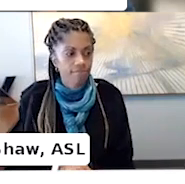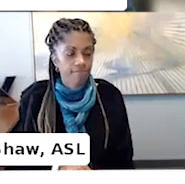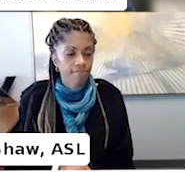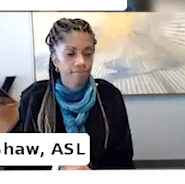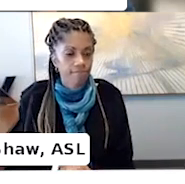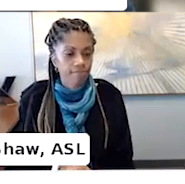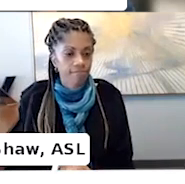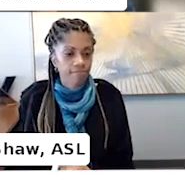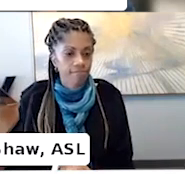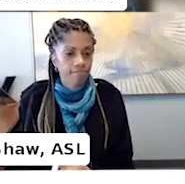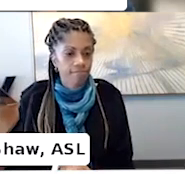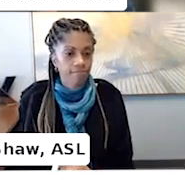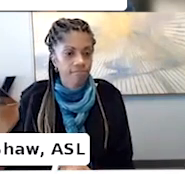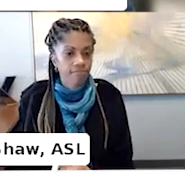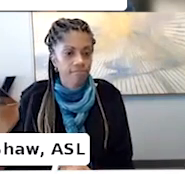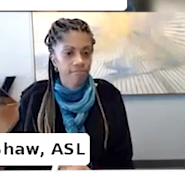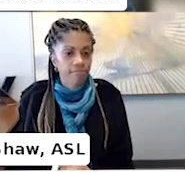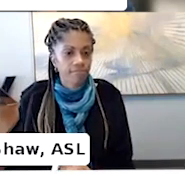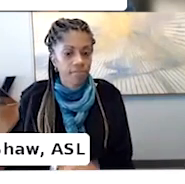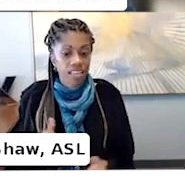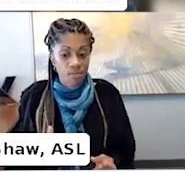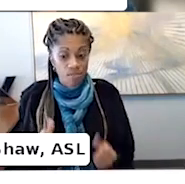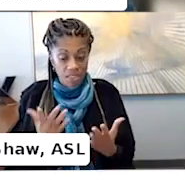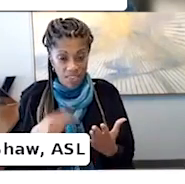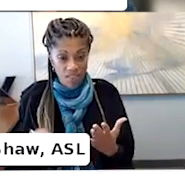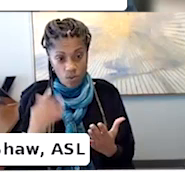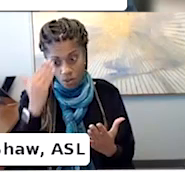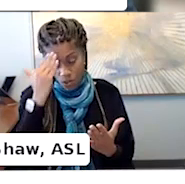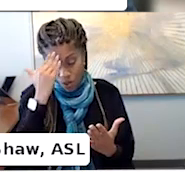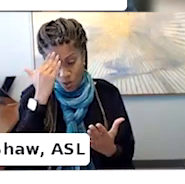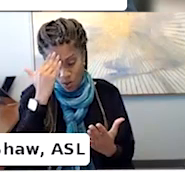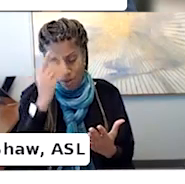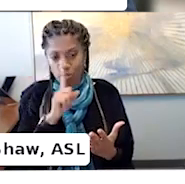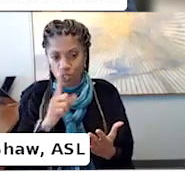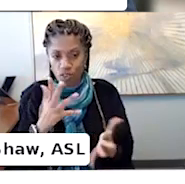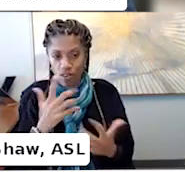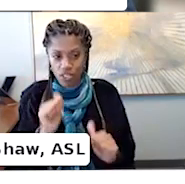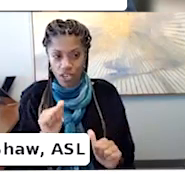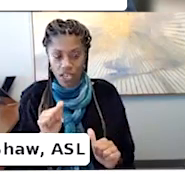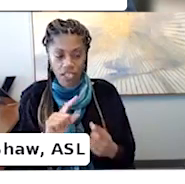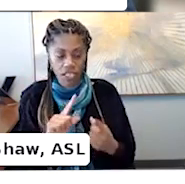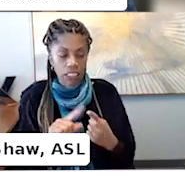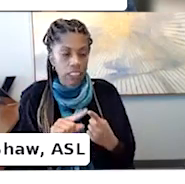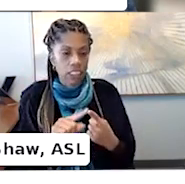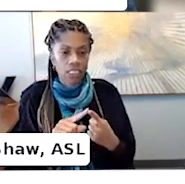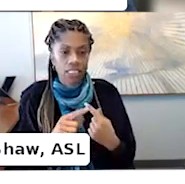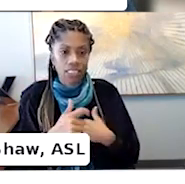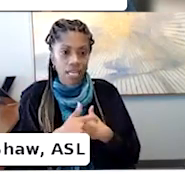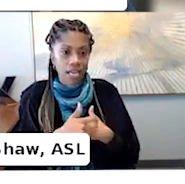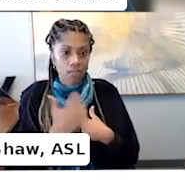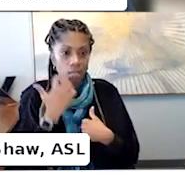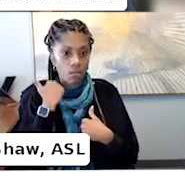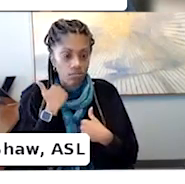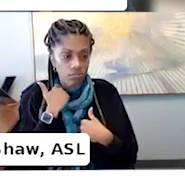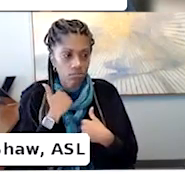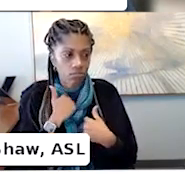and have probably tried, ethical storytelling can be time consuming. It can be resource heavy. We